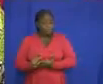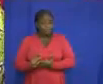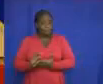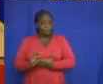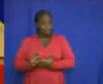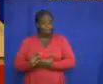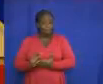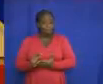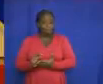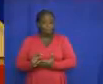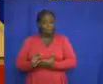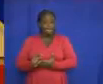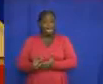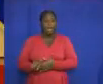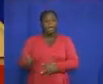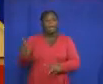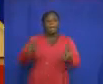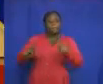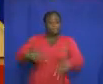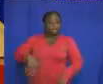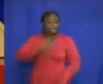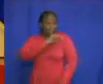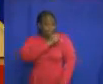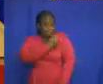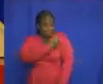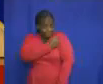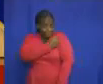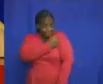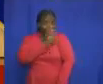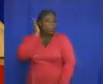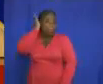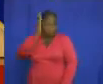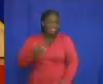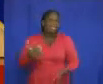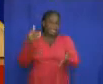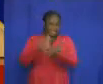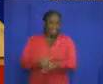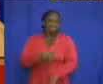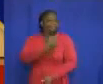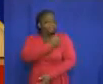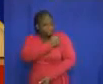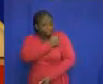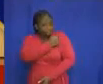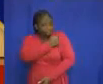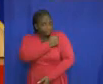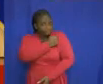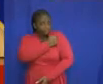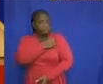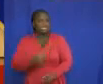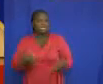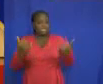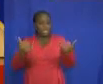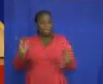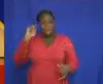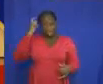Meni egbo corona chofa basa agbo ikun. Amlalo ebua chofa pi